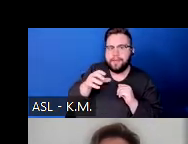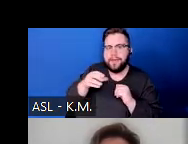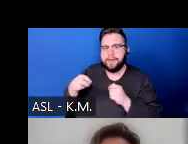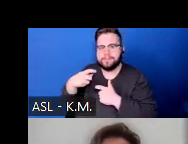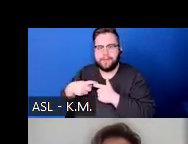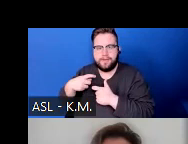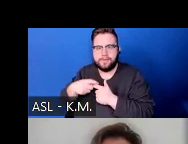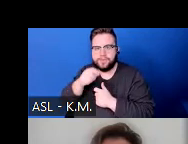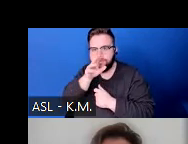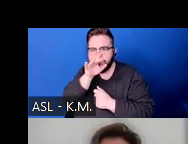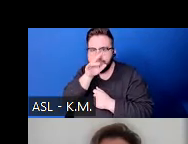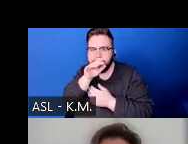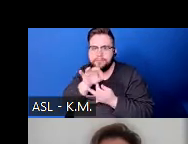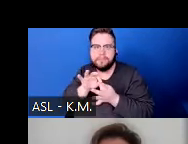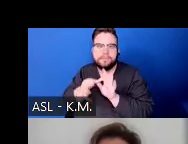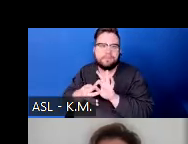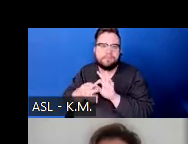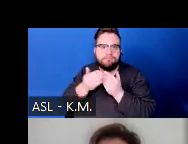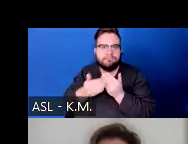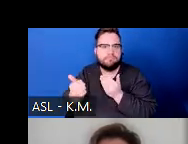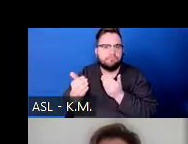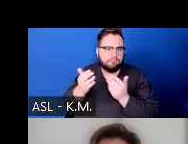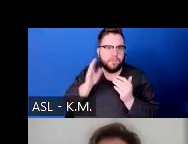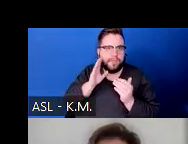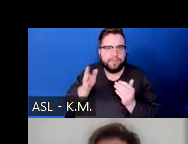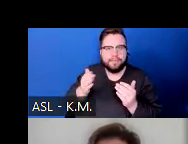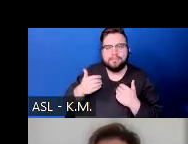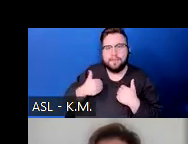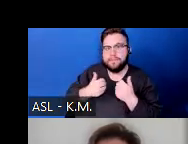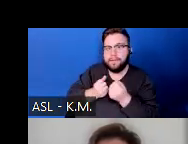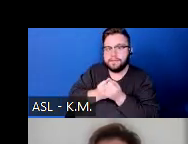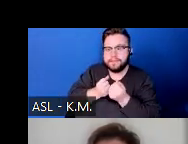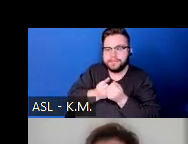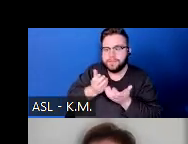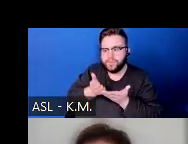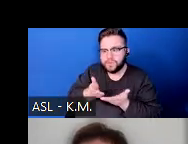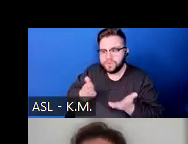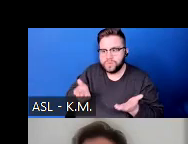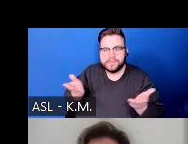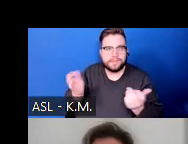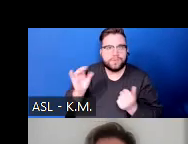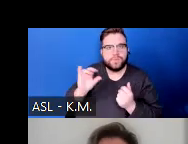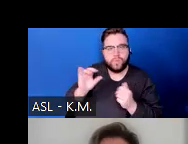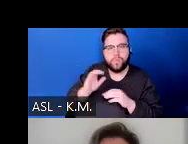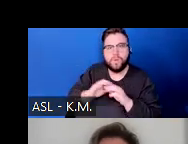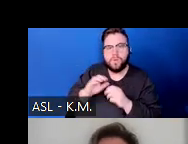of the session. There will be advocacy resources on the Skirboll